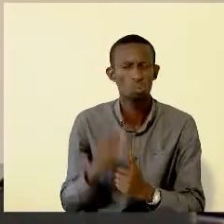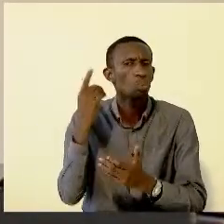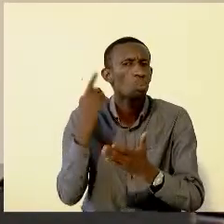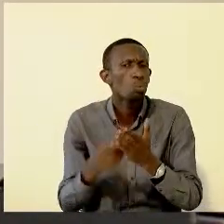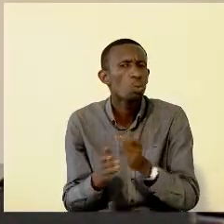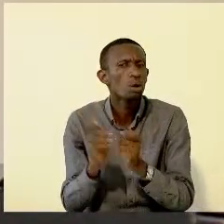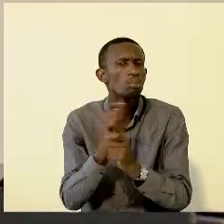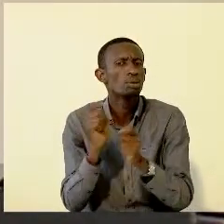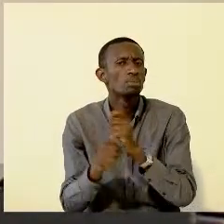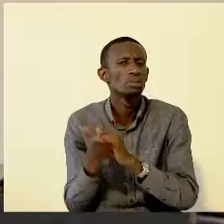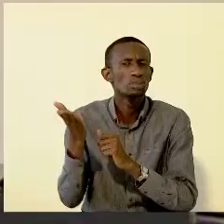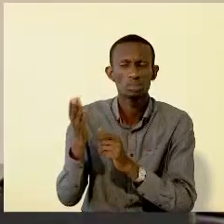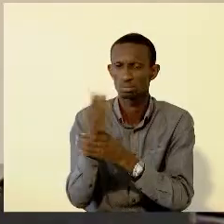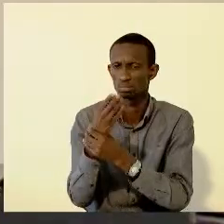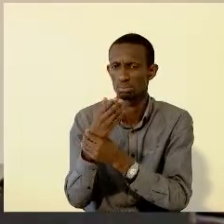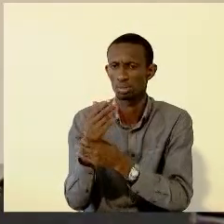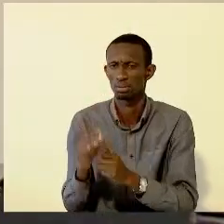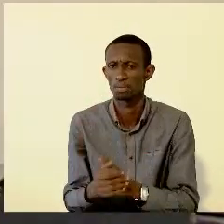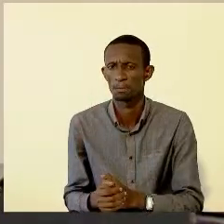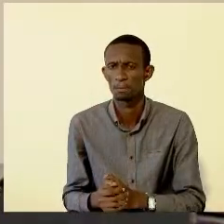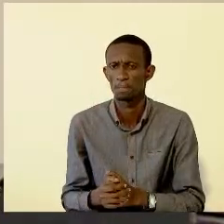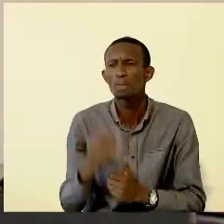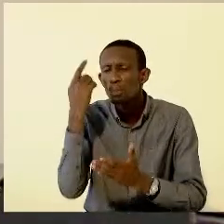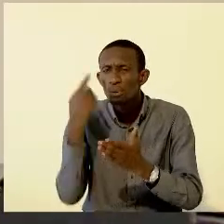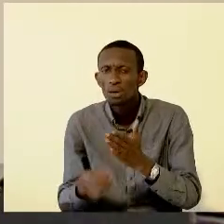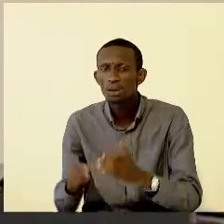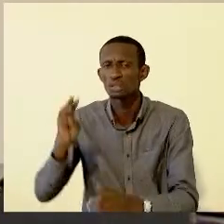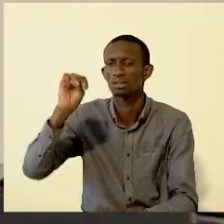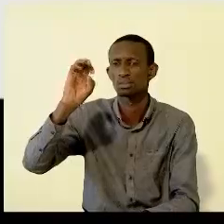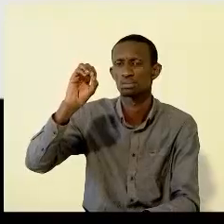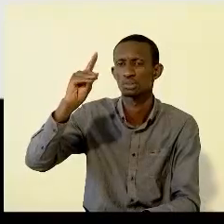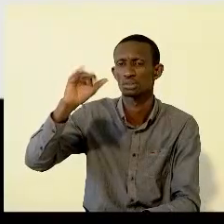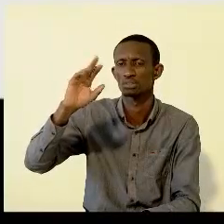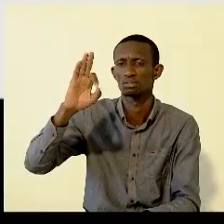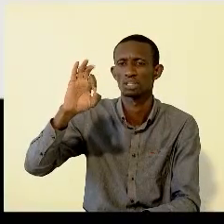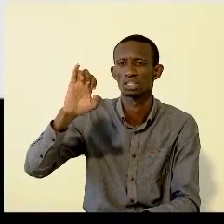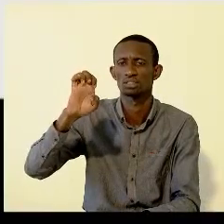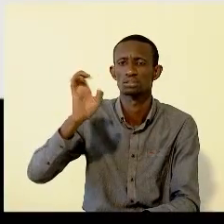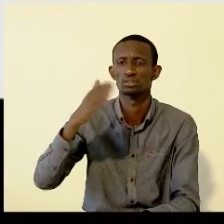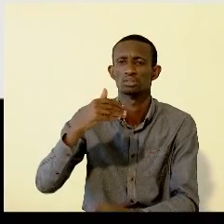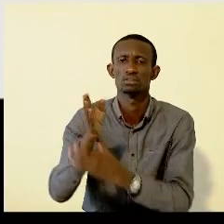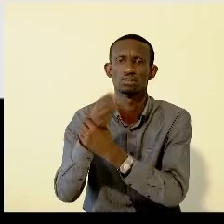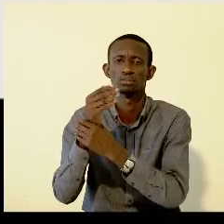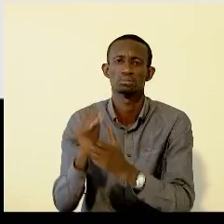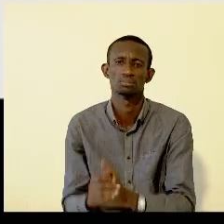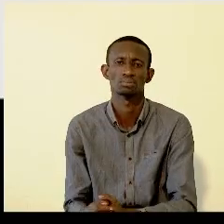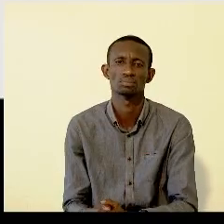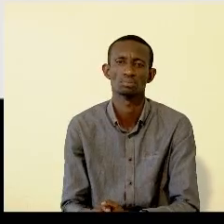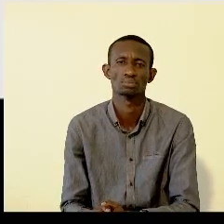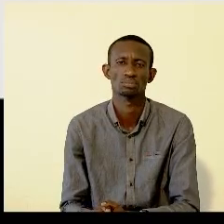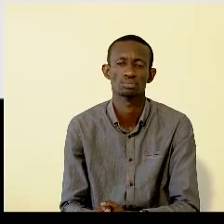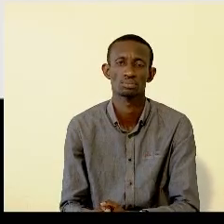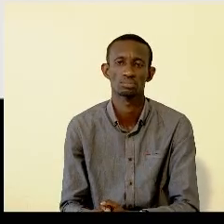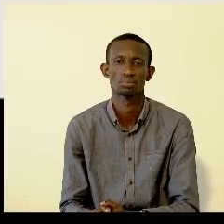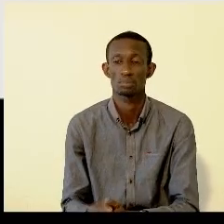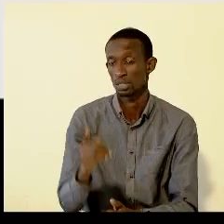what are modified leaves? Or what is a modified leaf? Modified leaves or parts